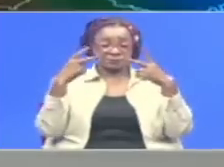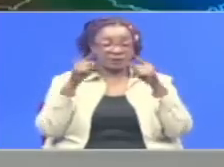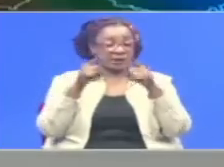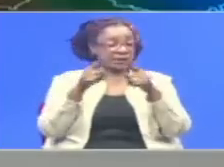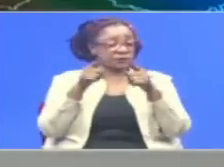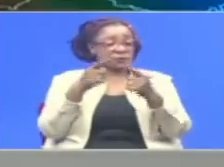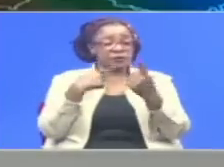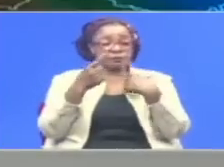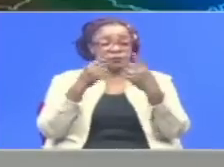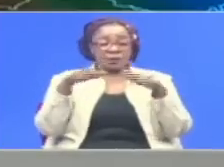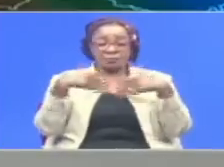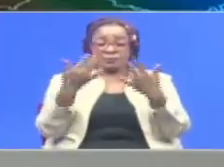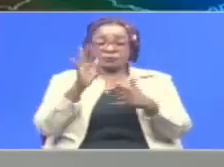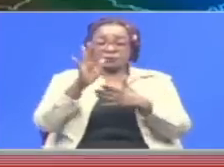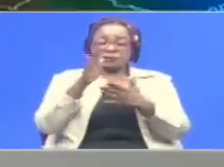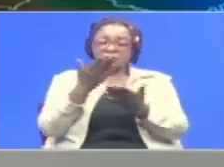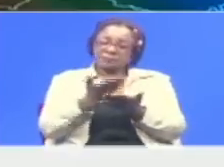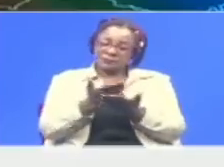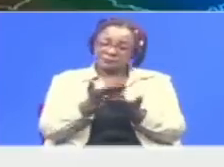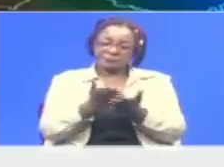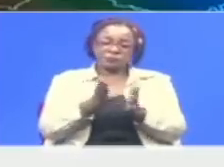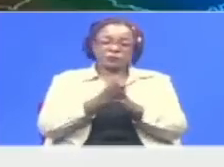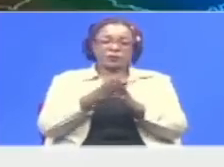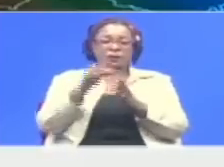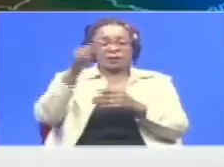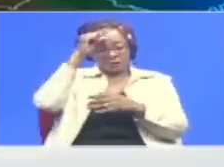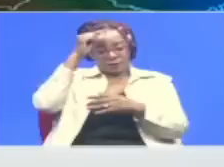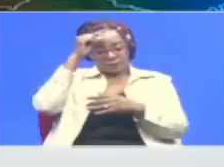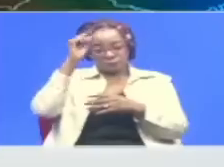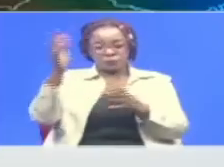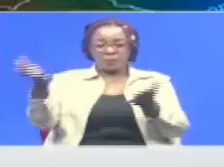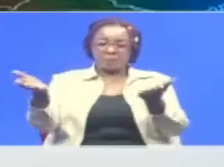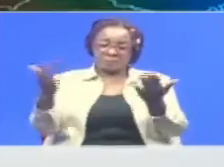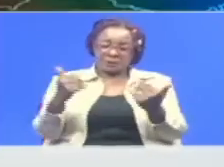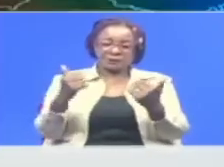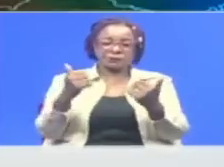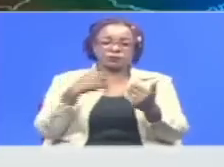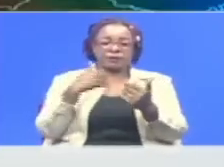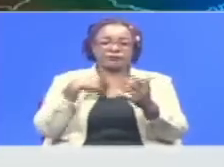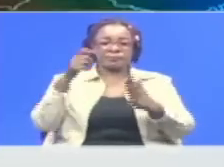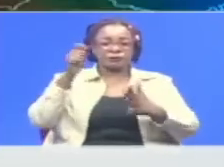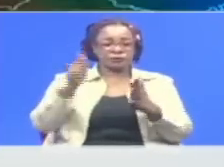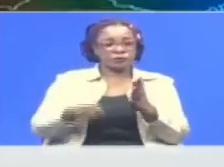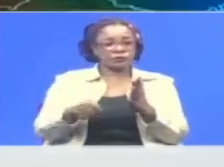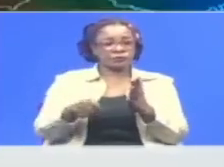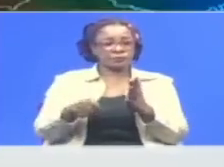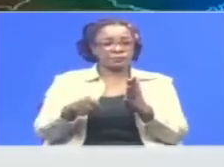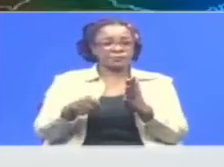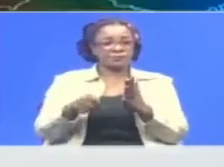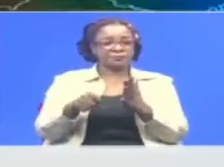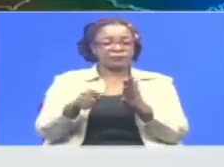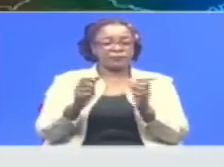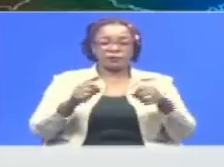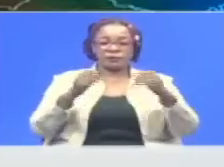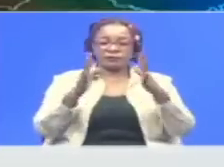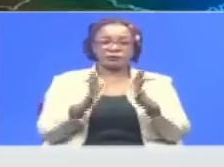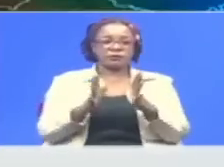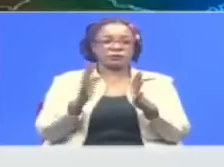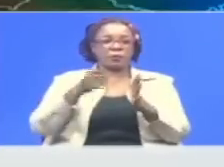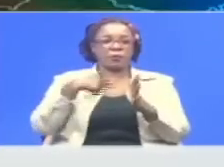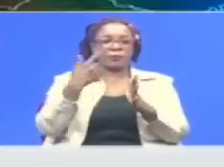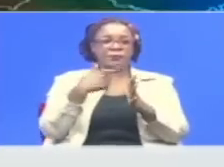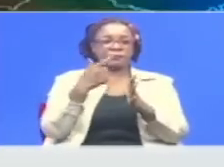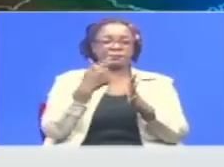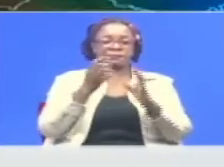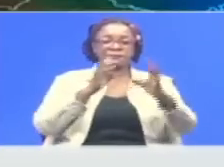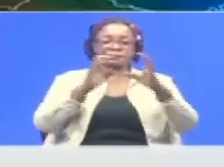his capture, pleading with the state to return him to the country to face prosecution. Kenyan officials, who were anticipated to